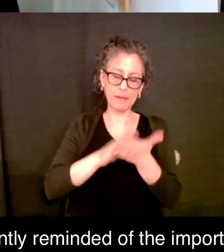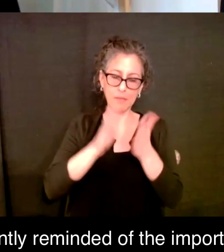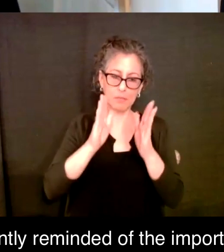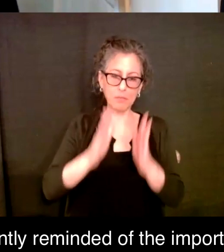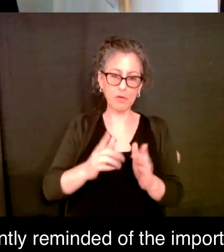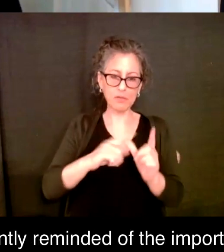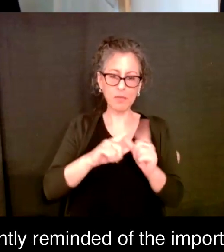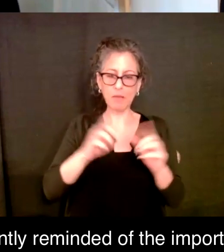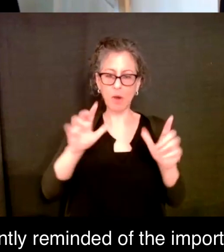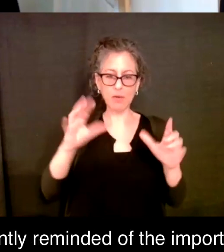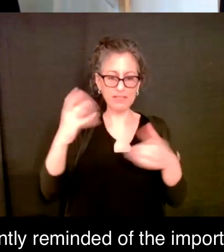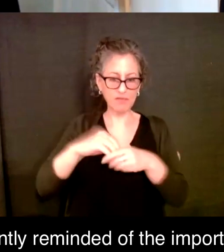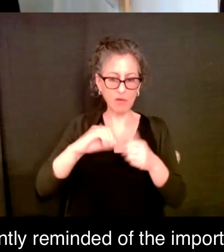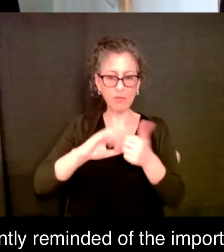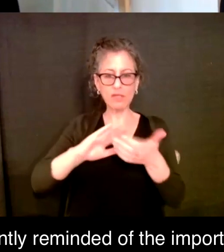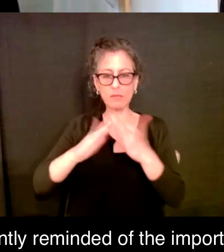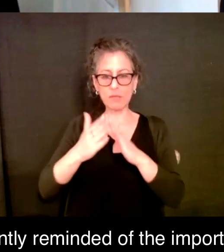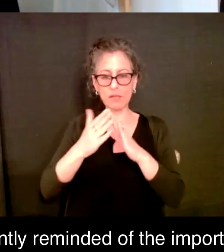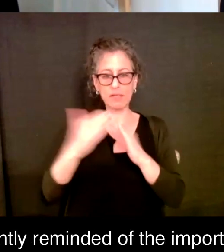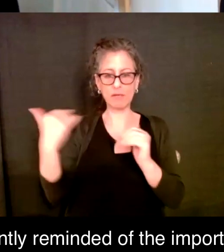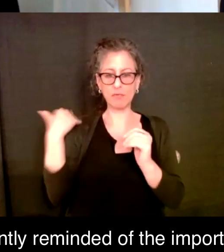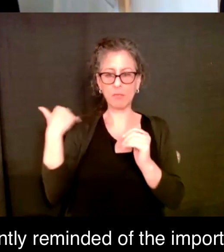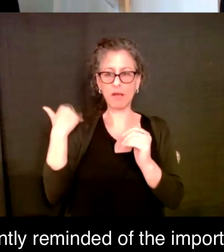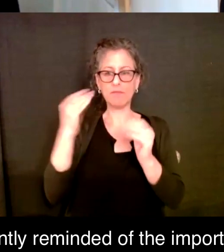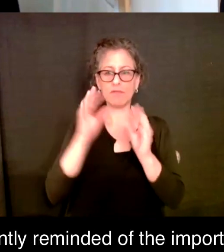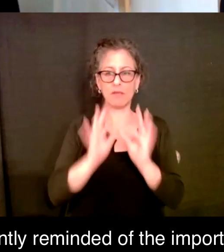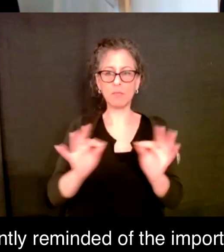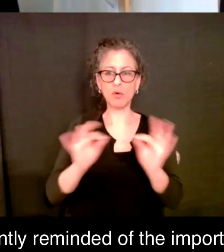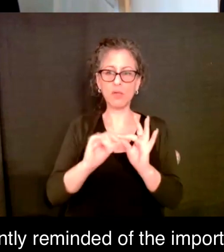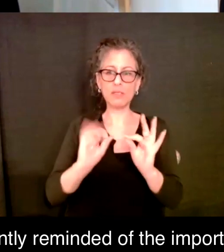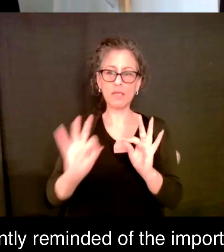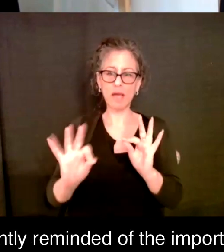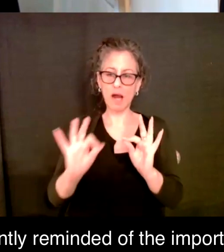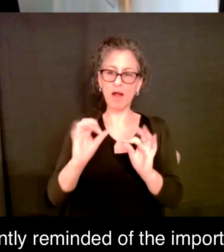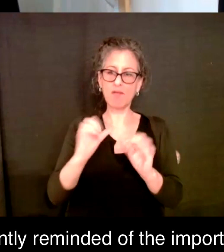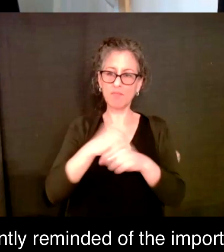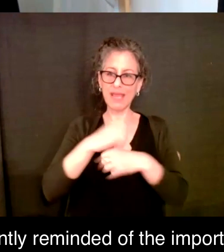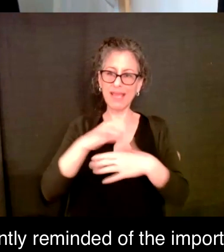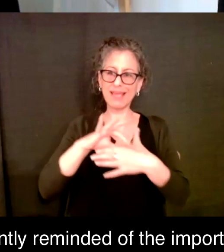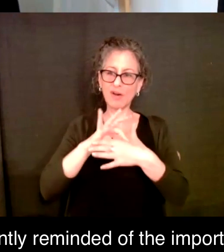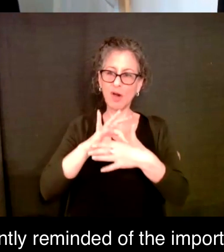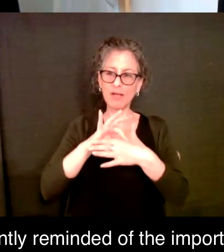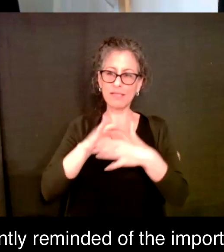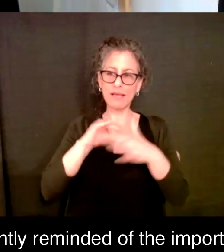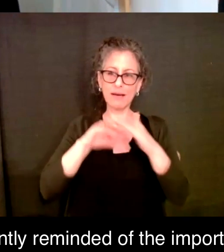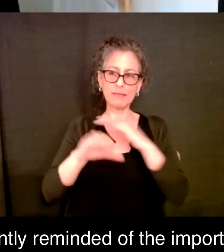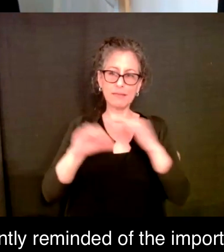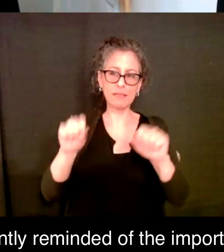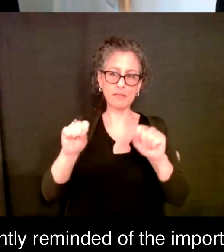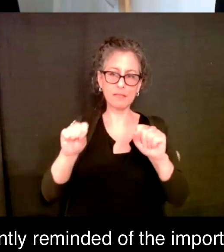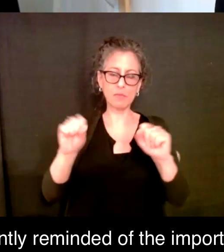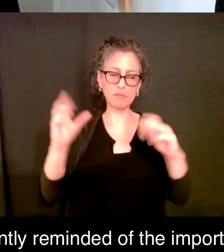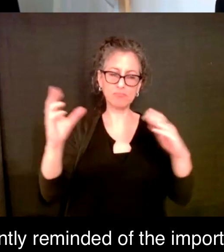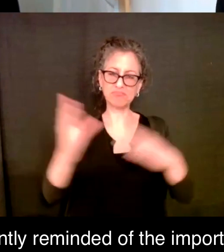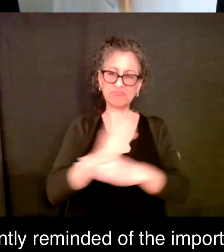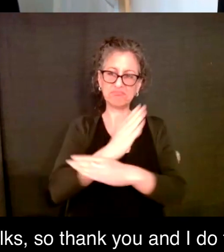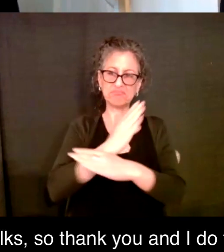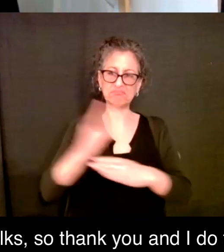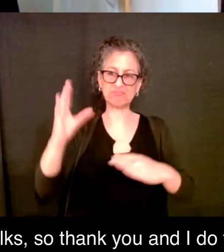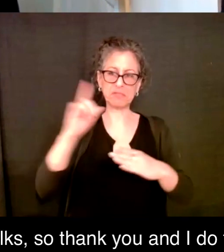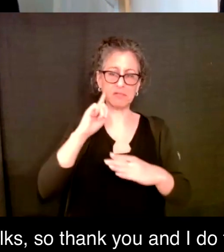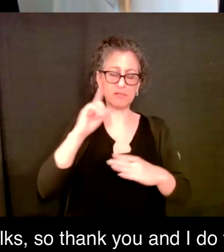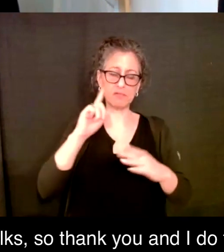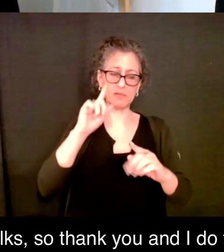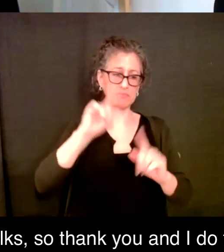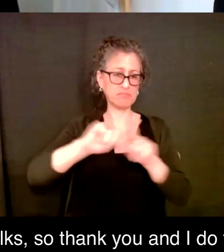I'm constantly reminded of the importance of making content accessible across